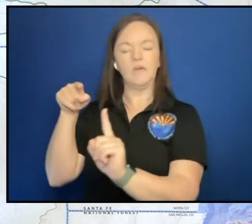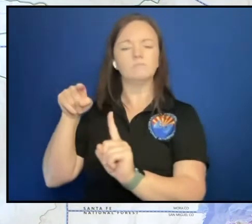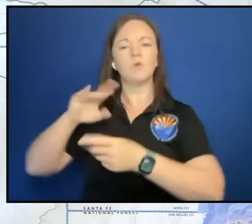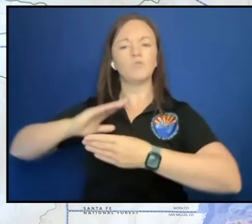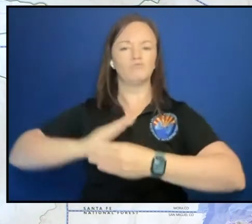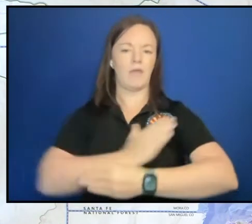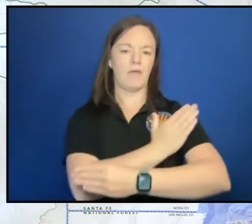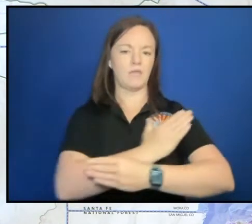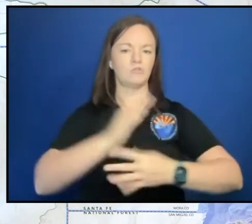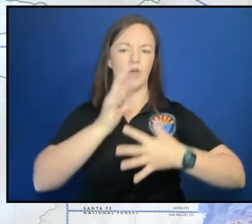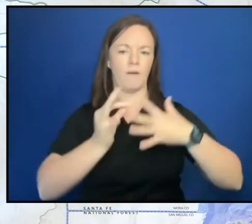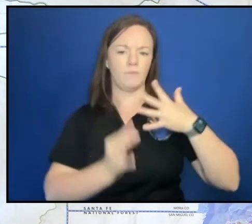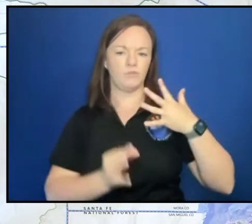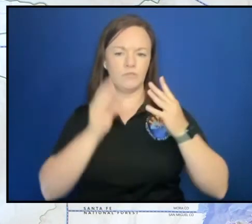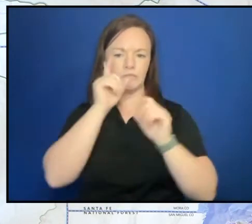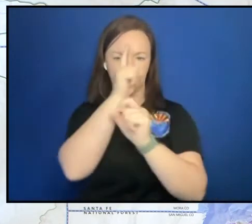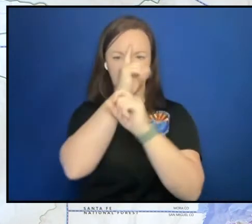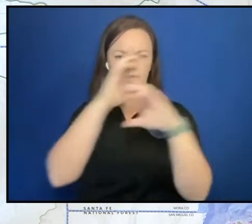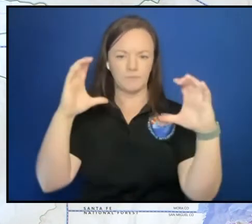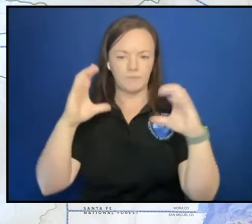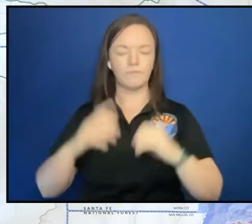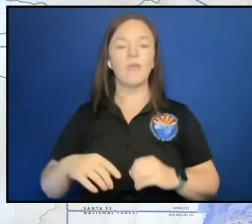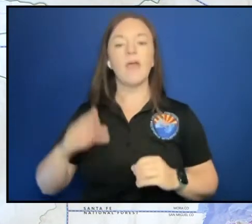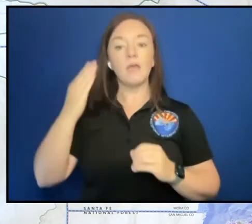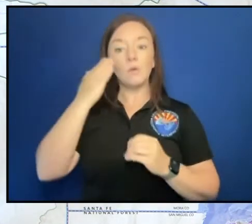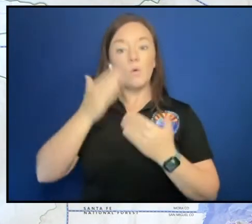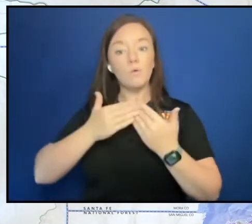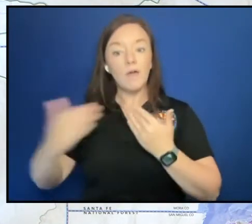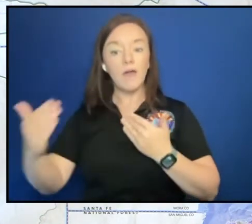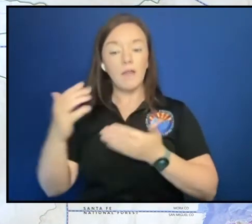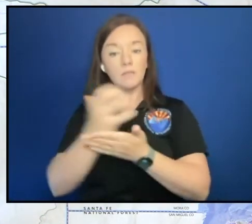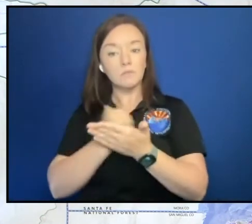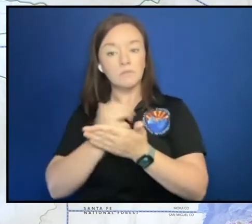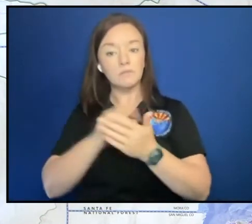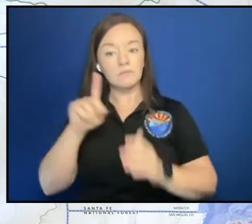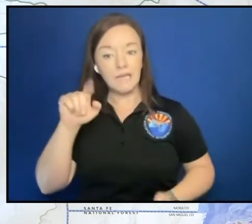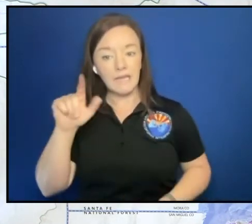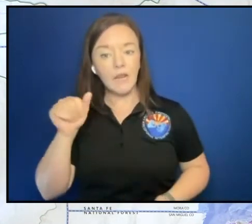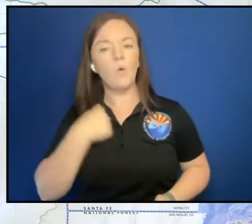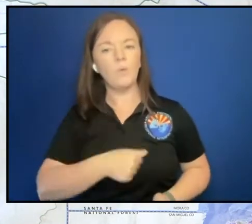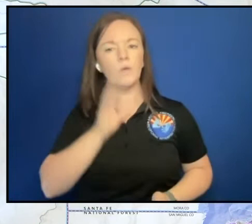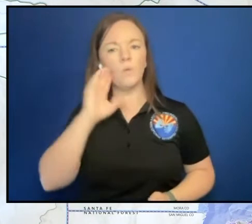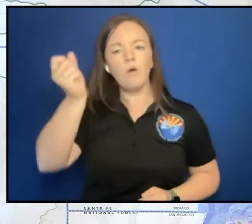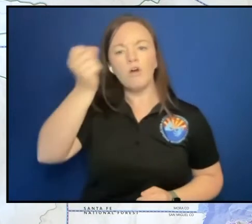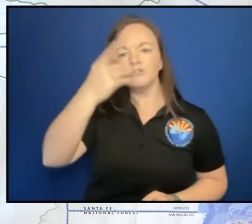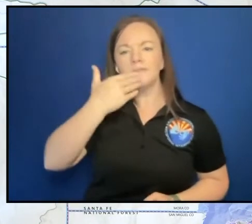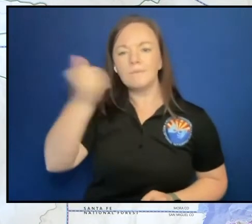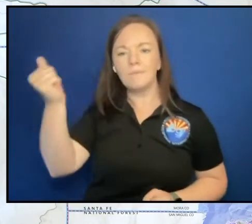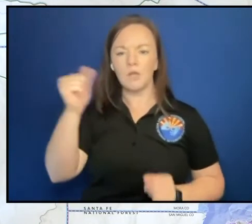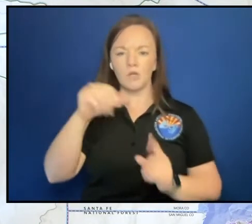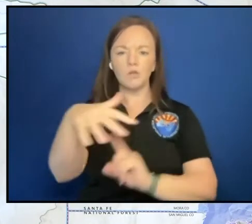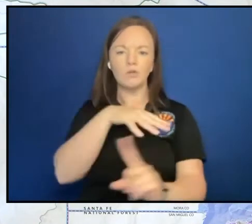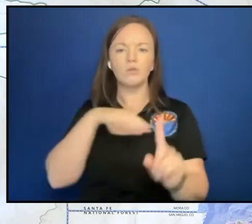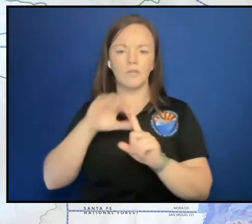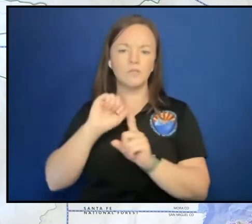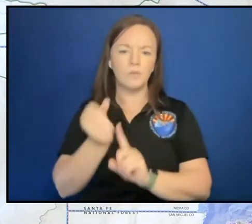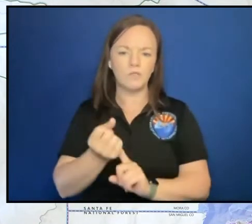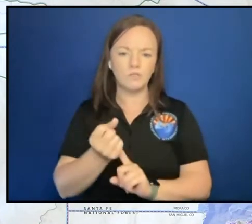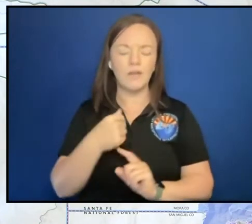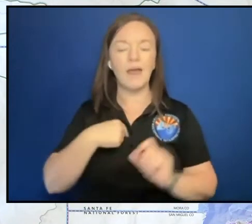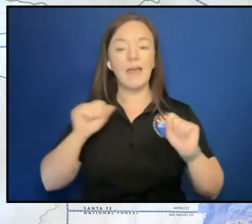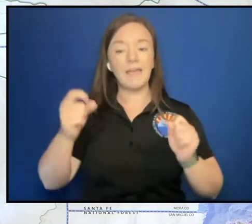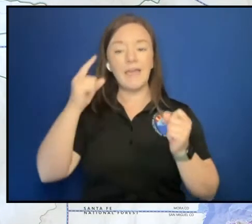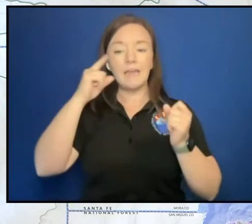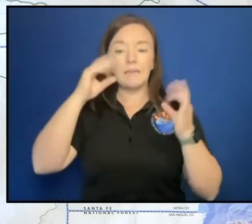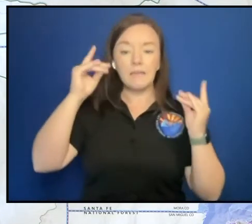collect data, we're going to have a better understanding about what's going to occur. And I can think of examples on both sides. I can